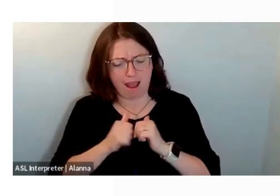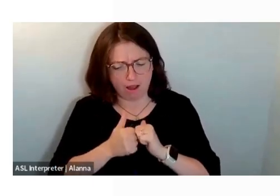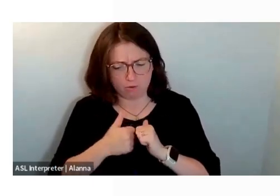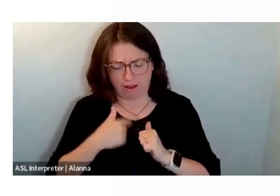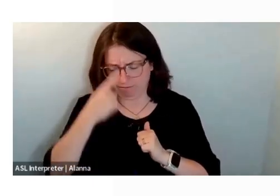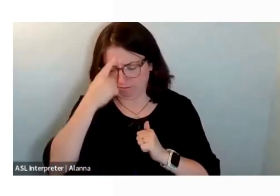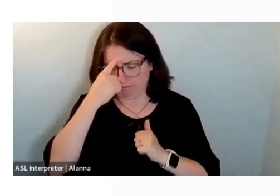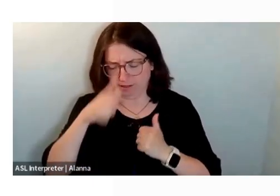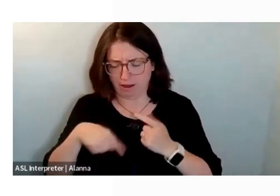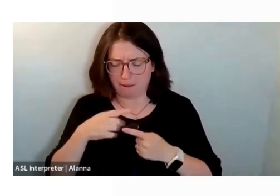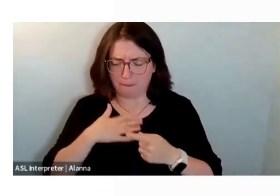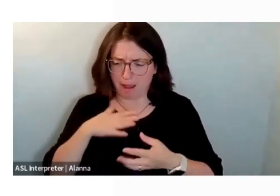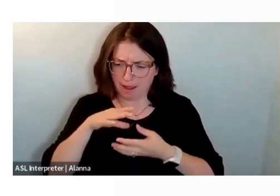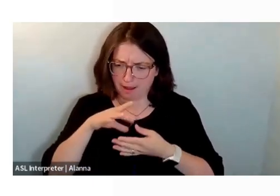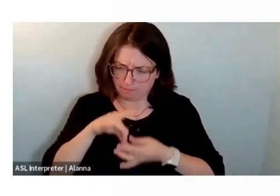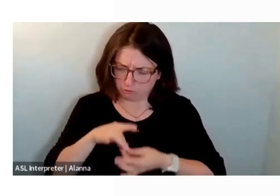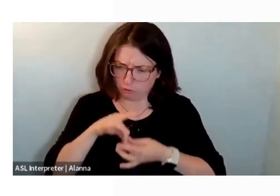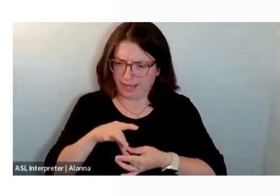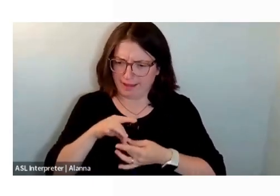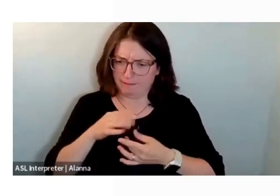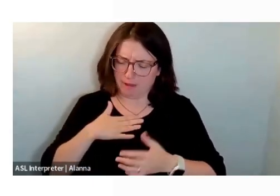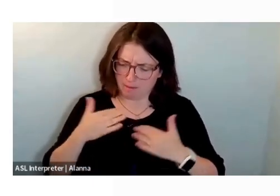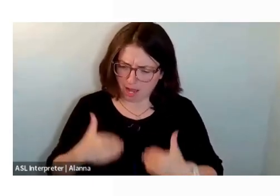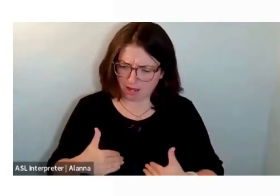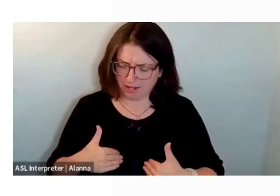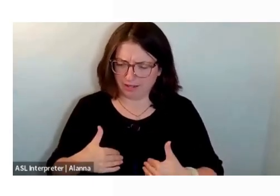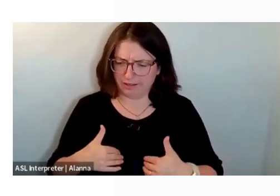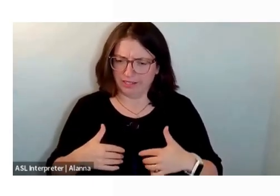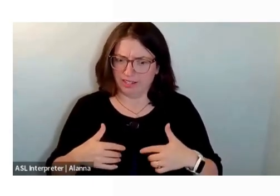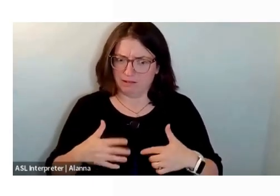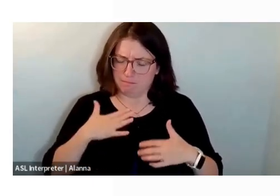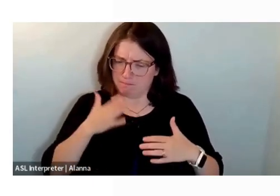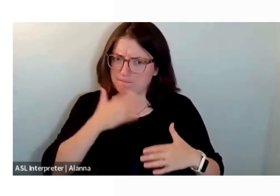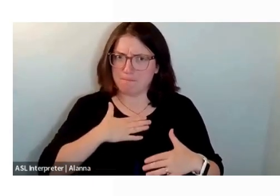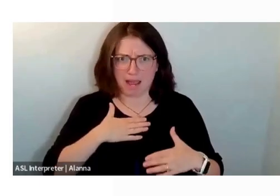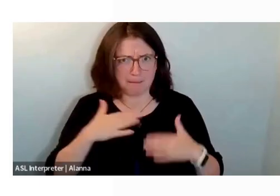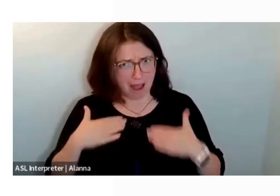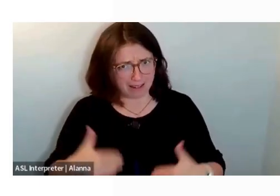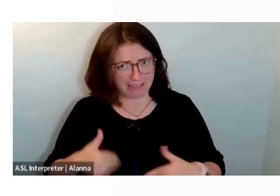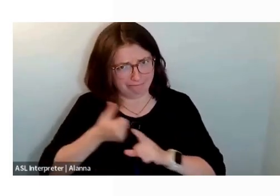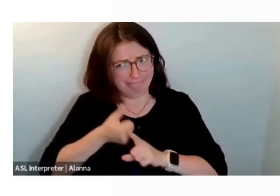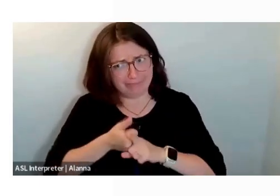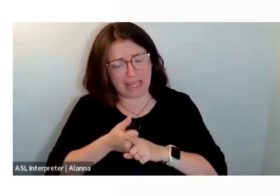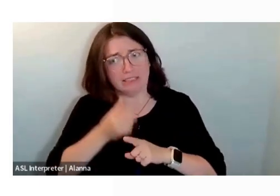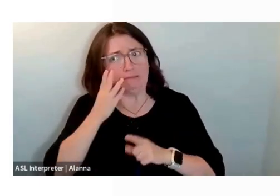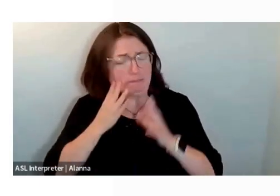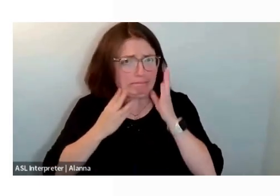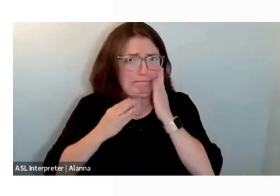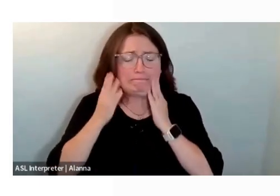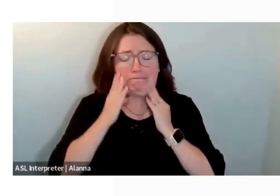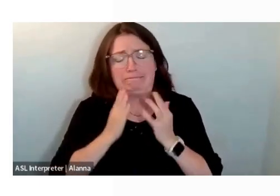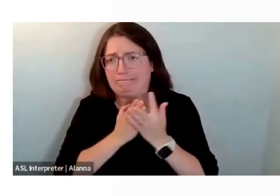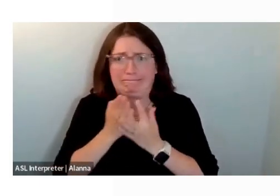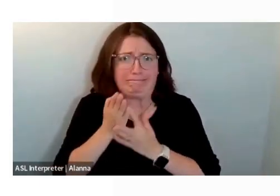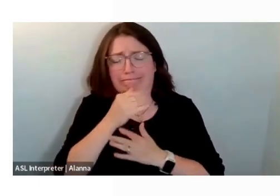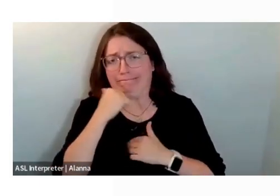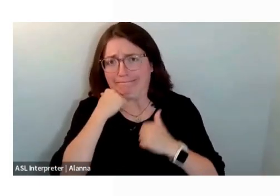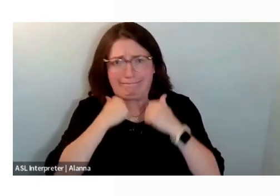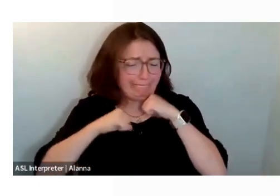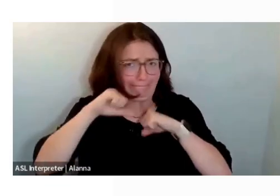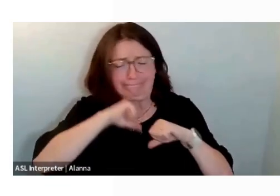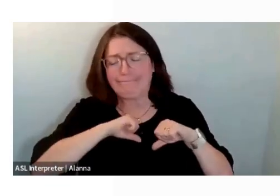been through? Not just to me as a person, but to this body, its appearance, its abilities,